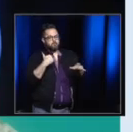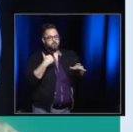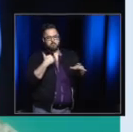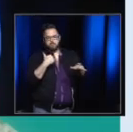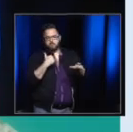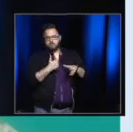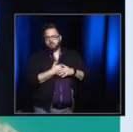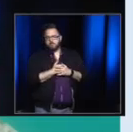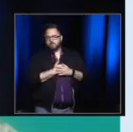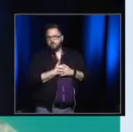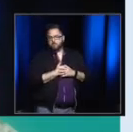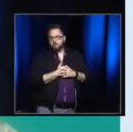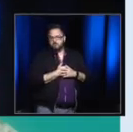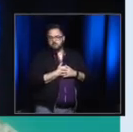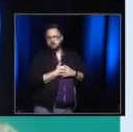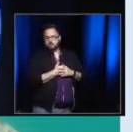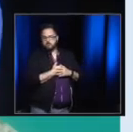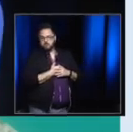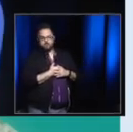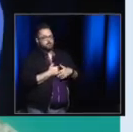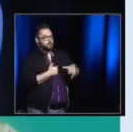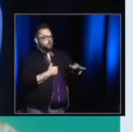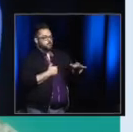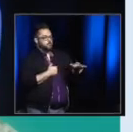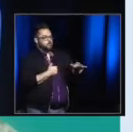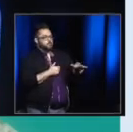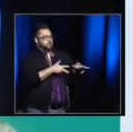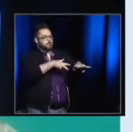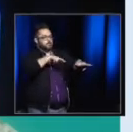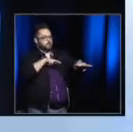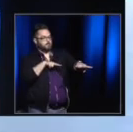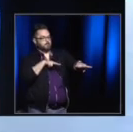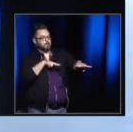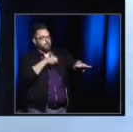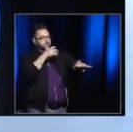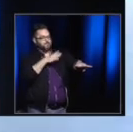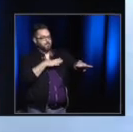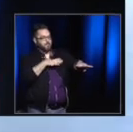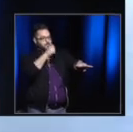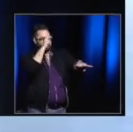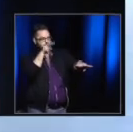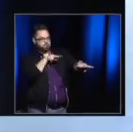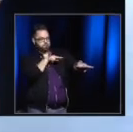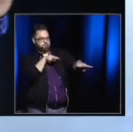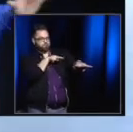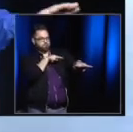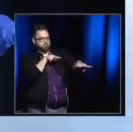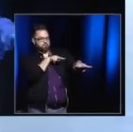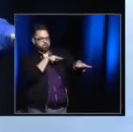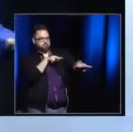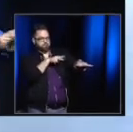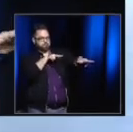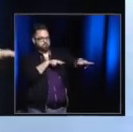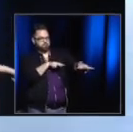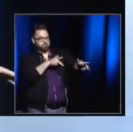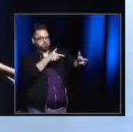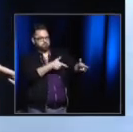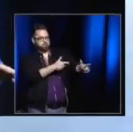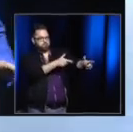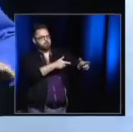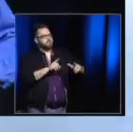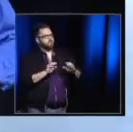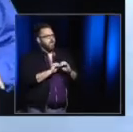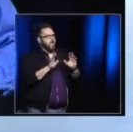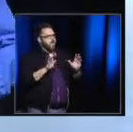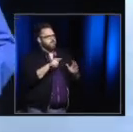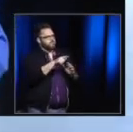and here you see a trio behind it, their female, with a pair behind their female. So I want to show how obvious these associations